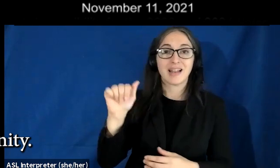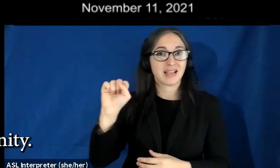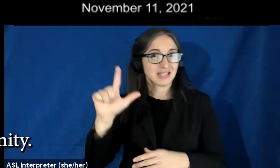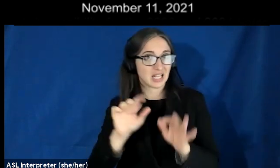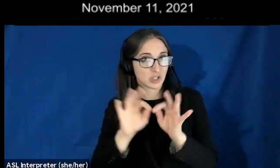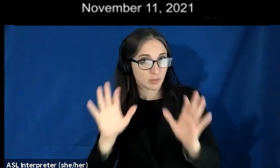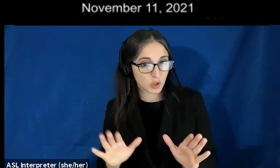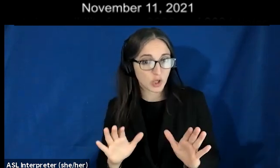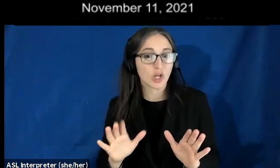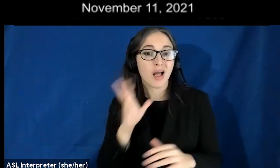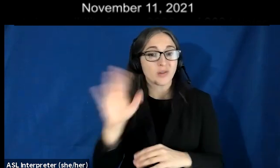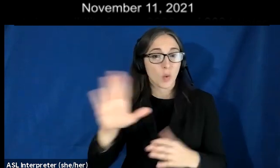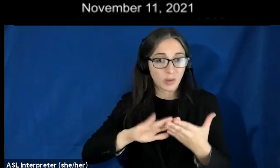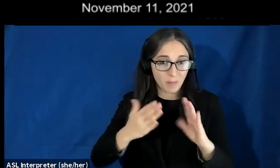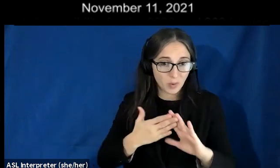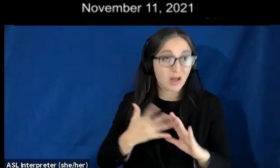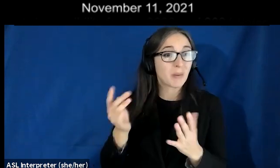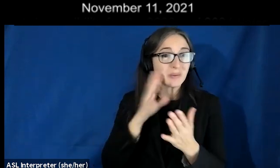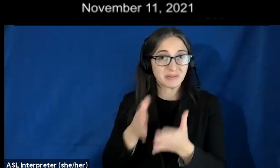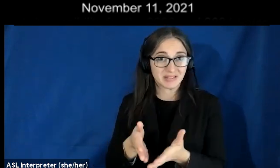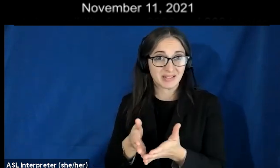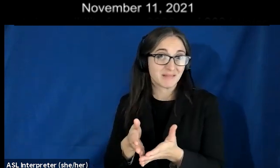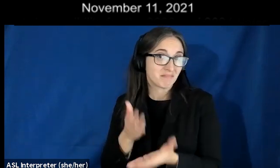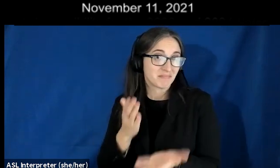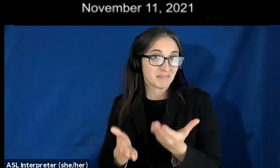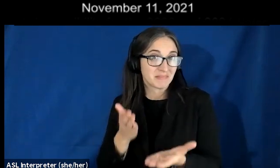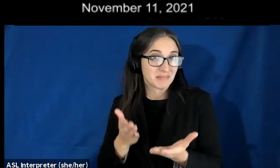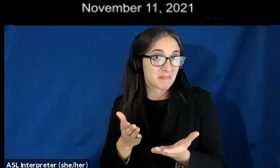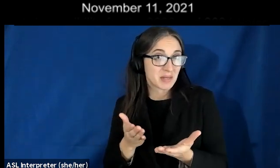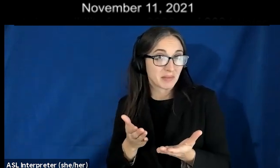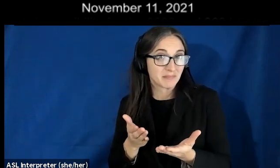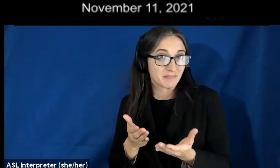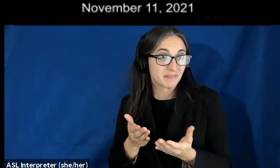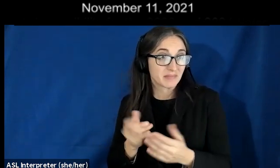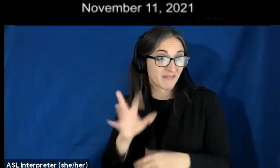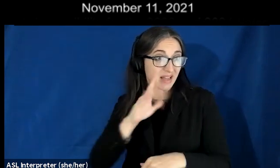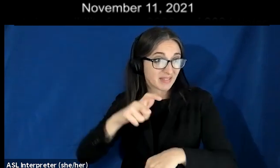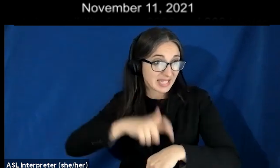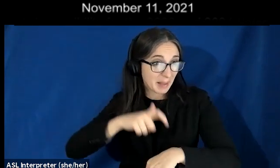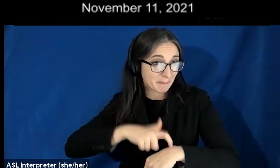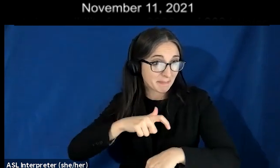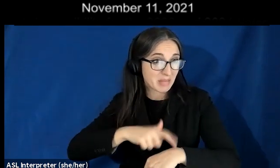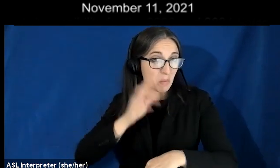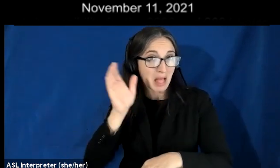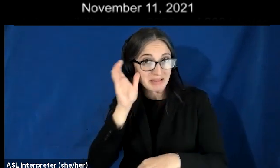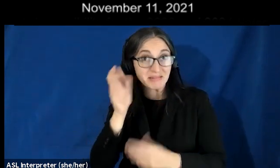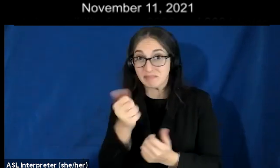your community. And I may ask, I may listen if I have time, questions.